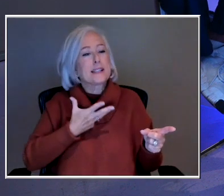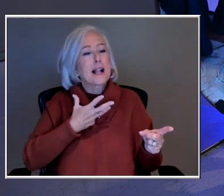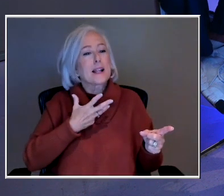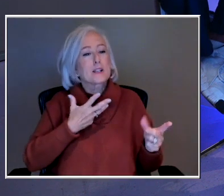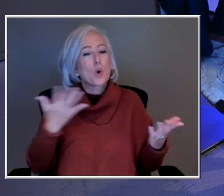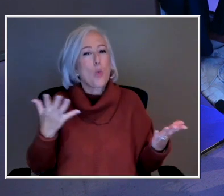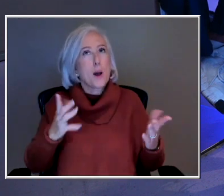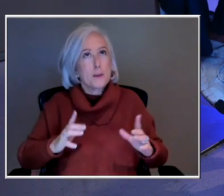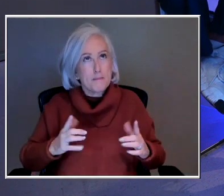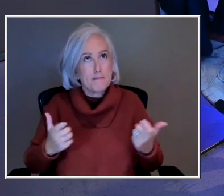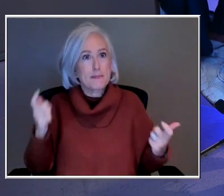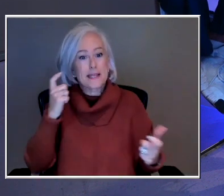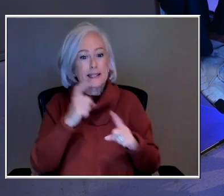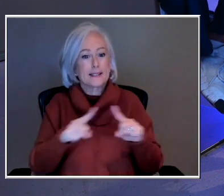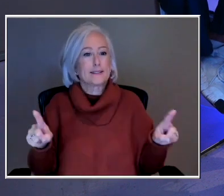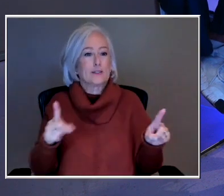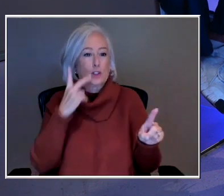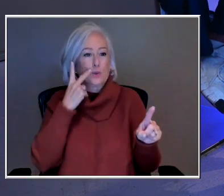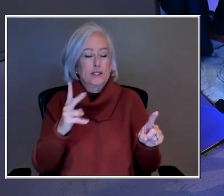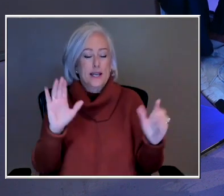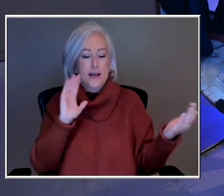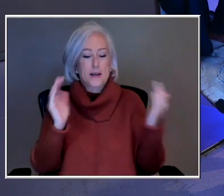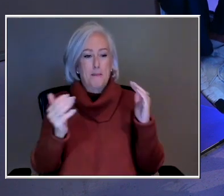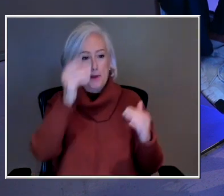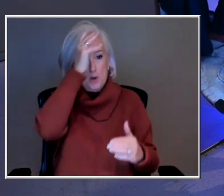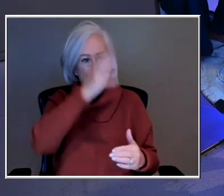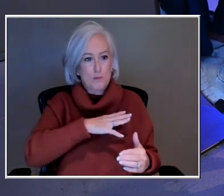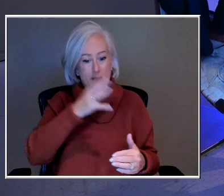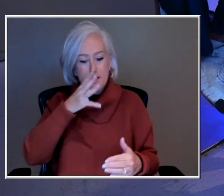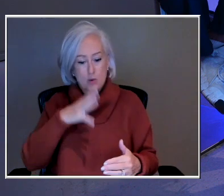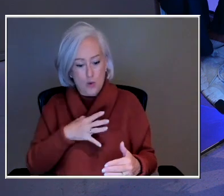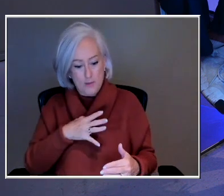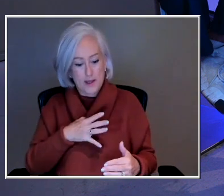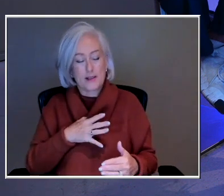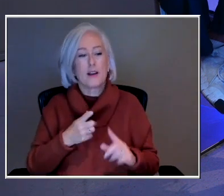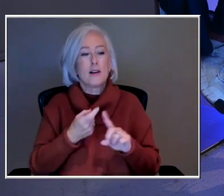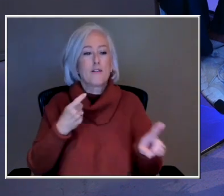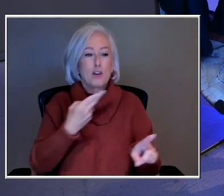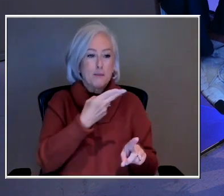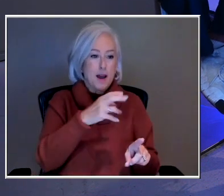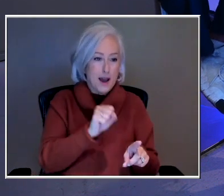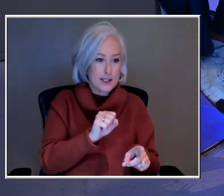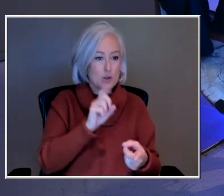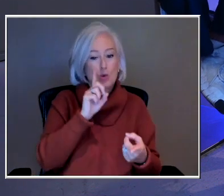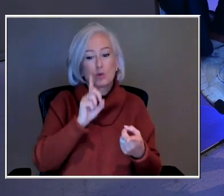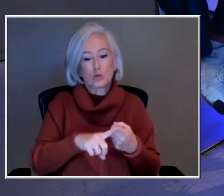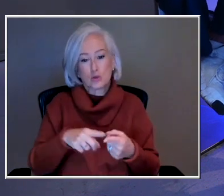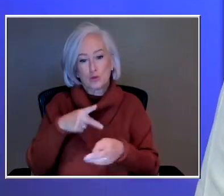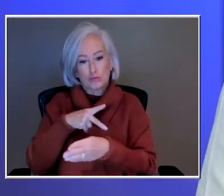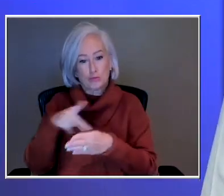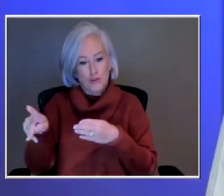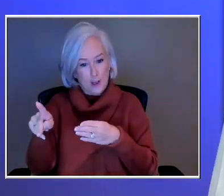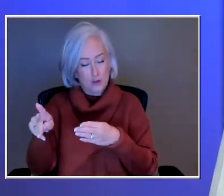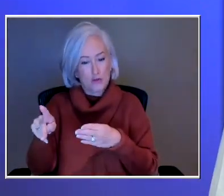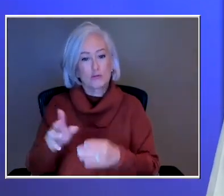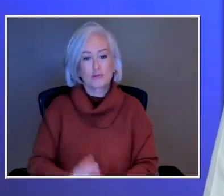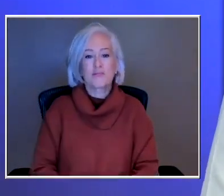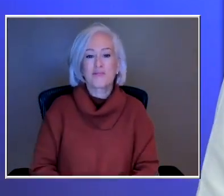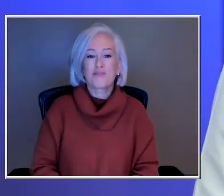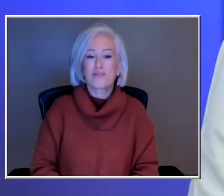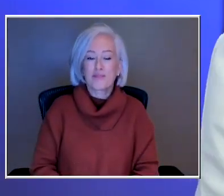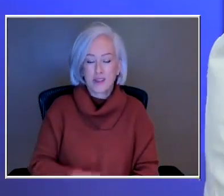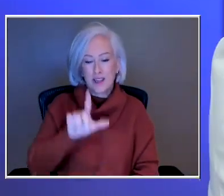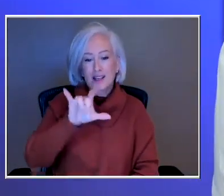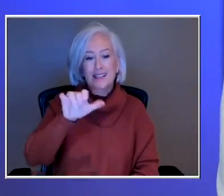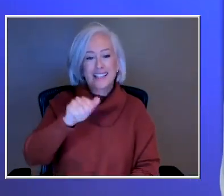see when it comes to male, females, when it comes to like a younger high school athlete, all the way up to the pros? What do you see? Yeah, I think Lisa hit on some really important points.